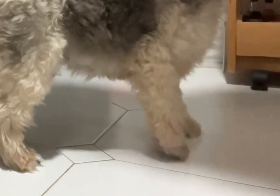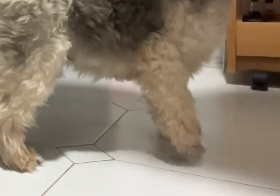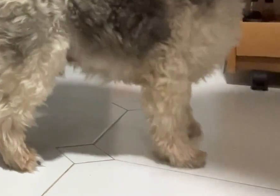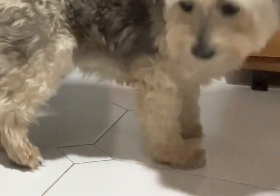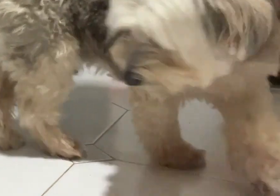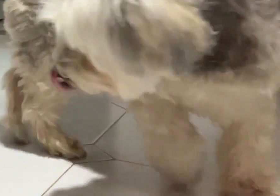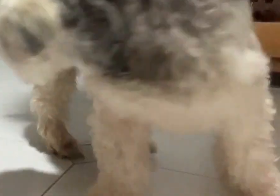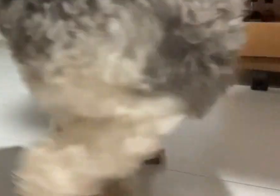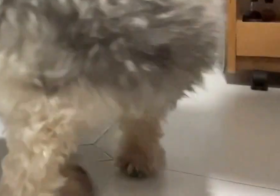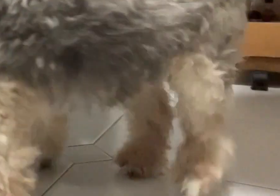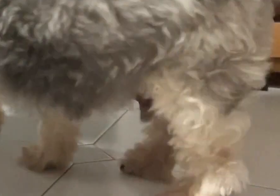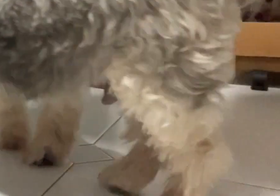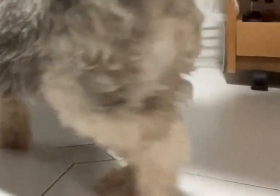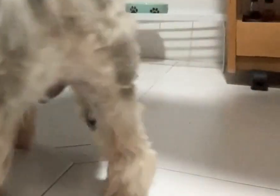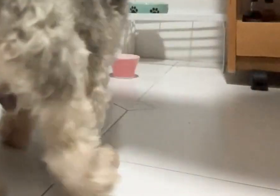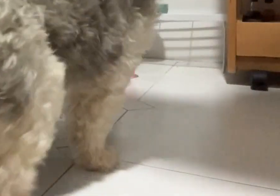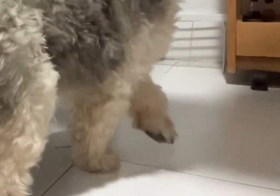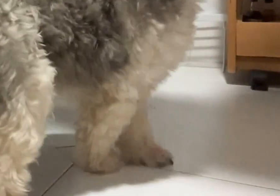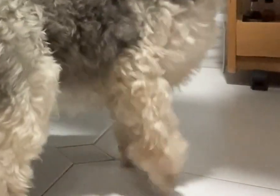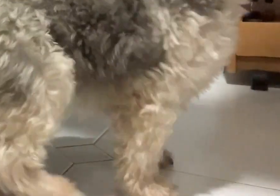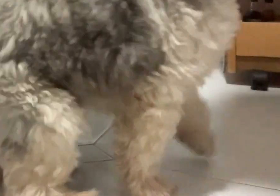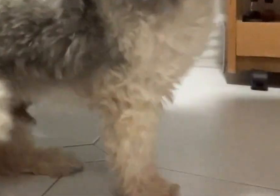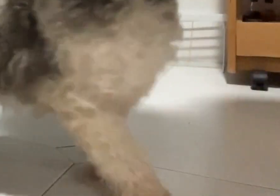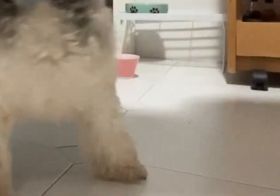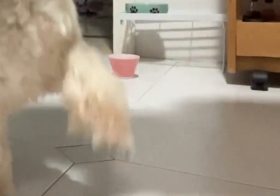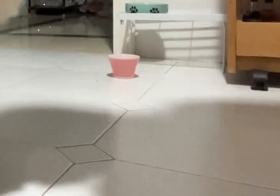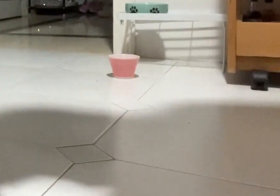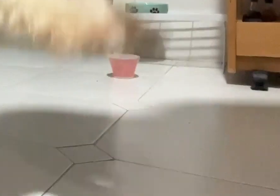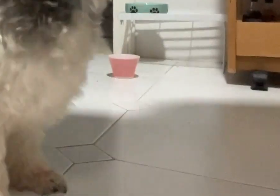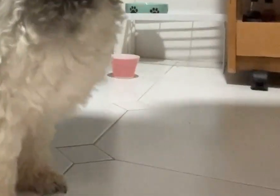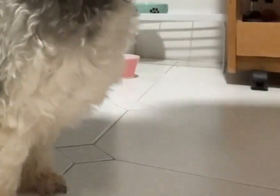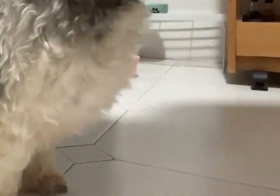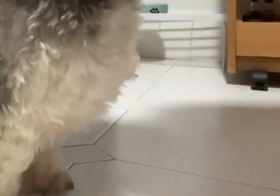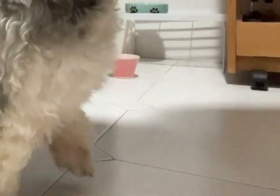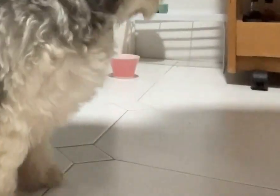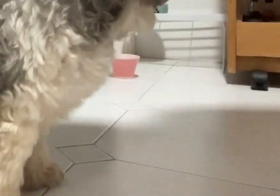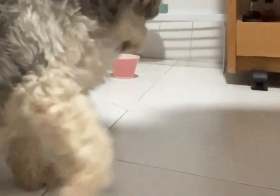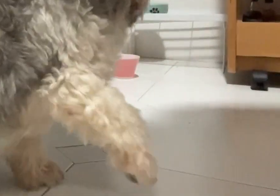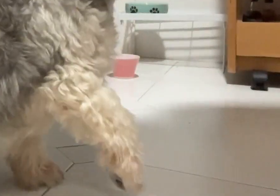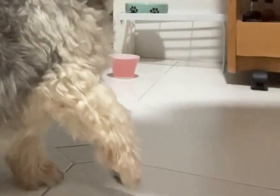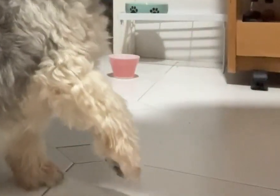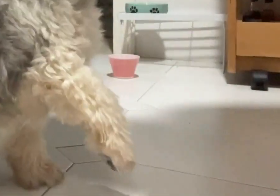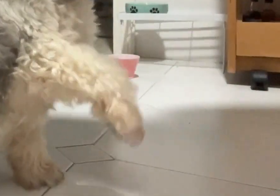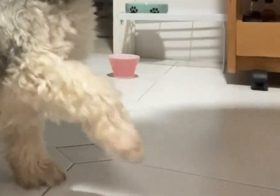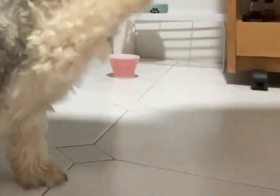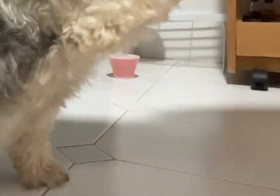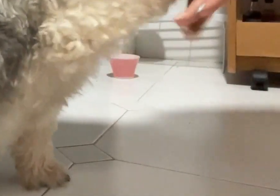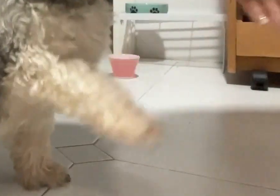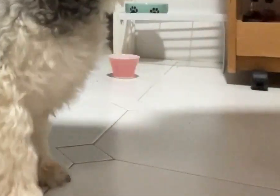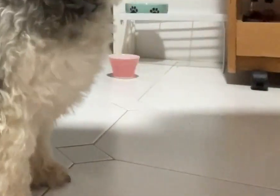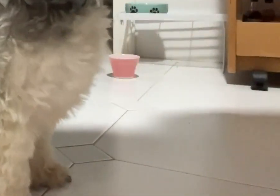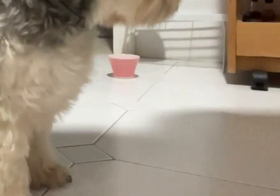do it again? Good turn. Good turn. Can you lay down? Lay down. Lay